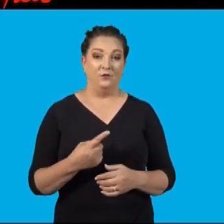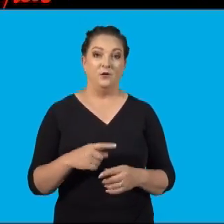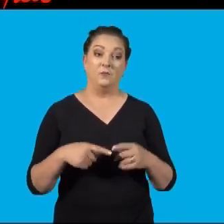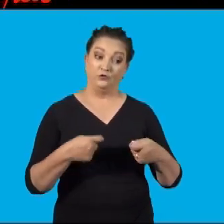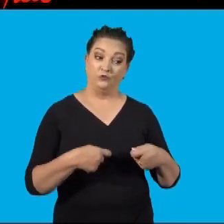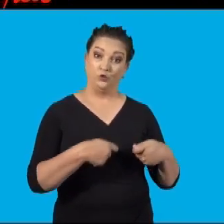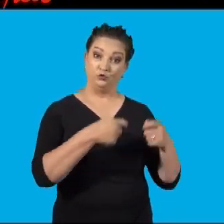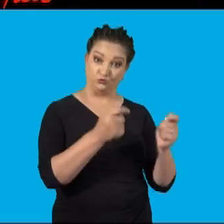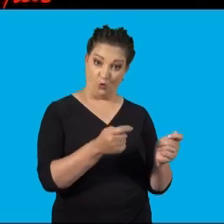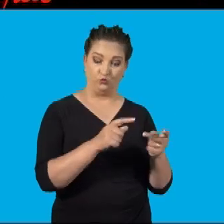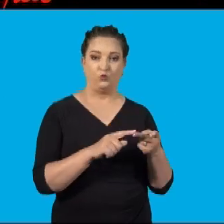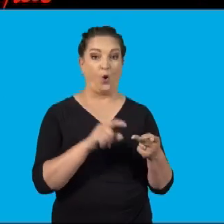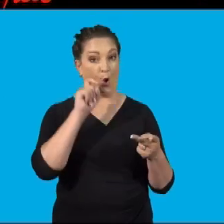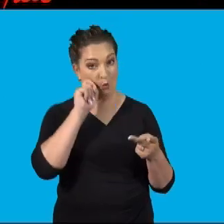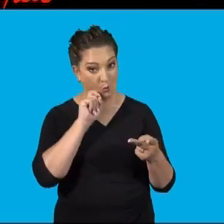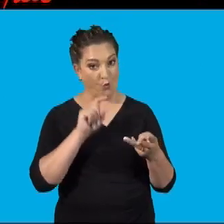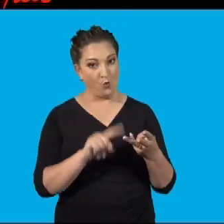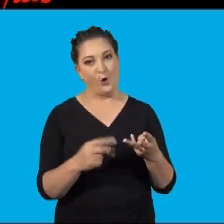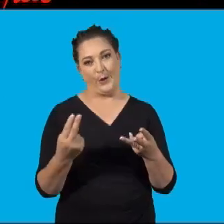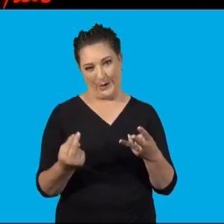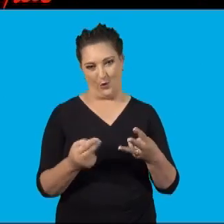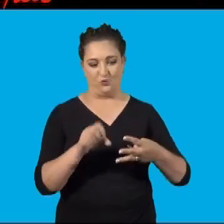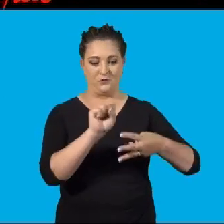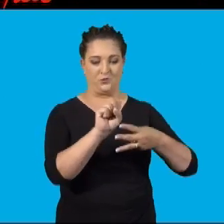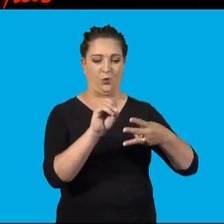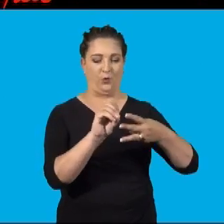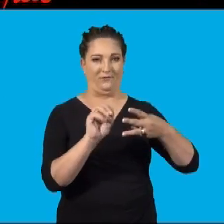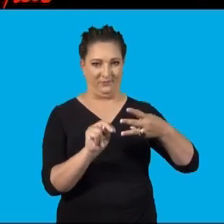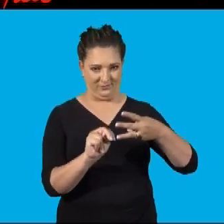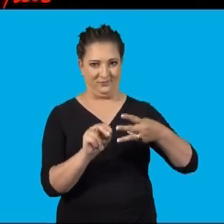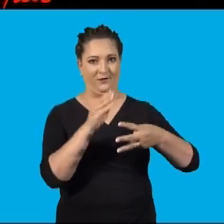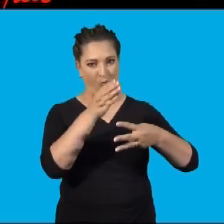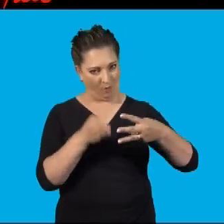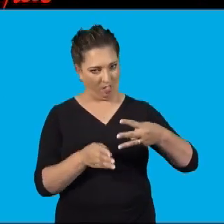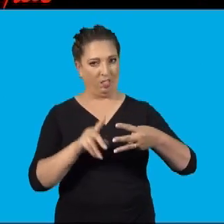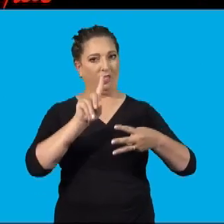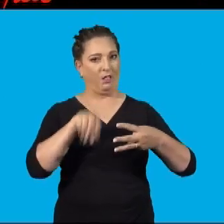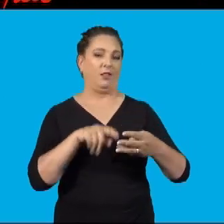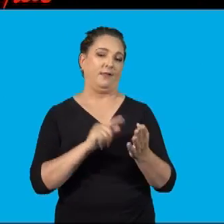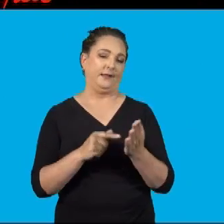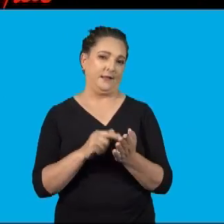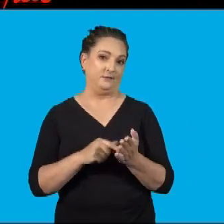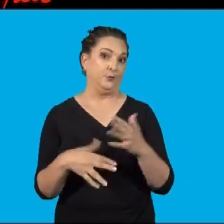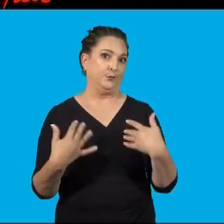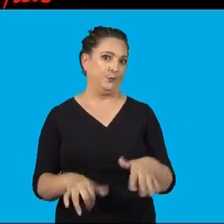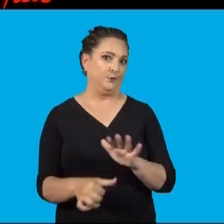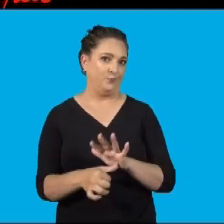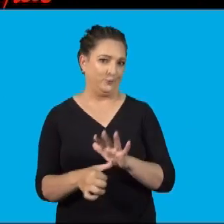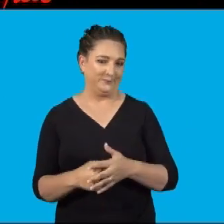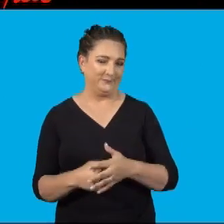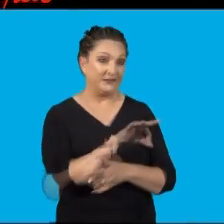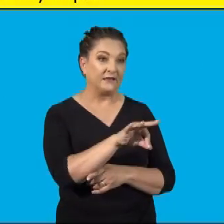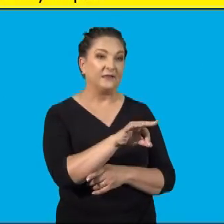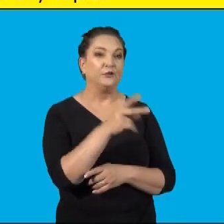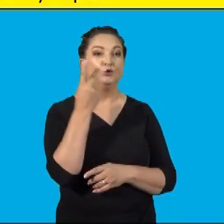calculate for your sold, your old, as well as your new. Very, very important.